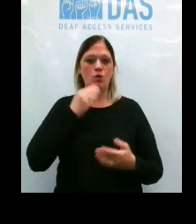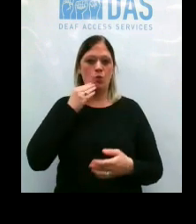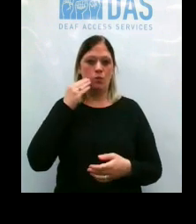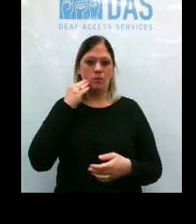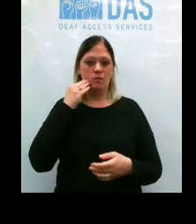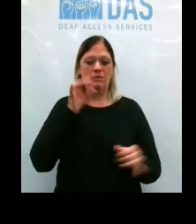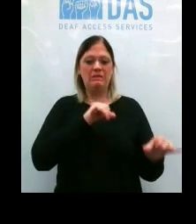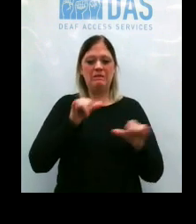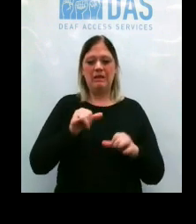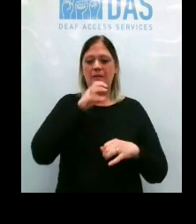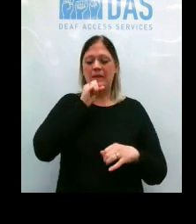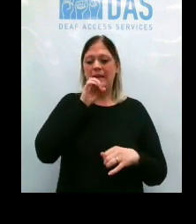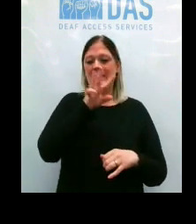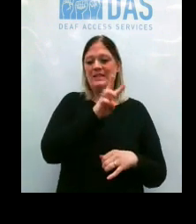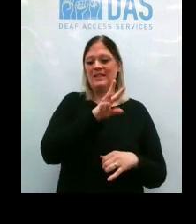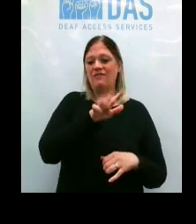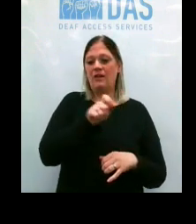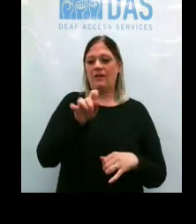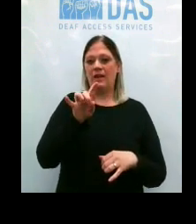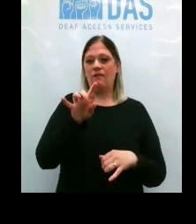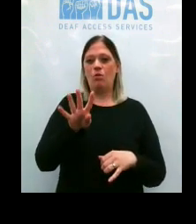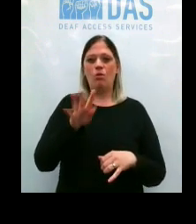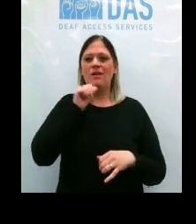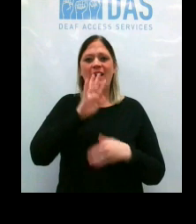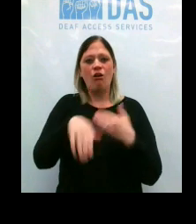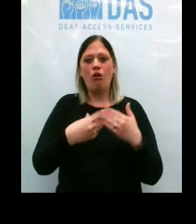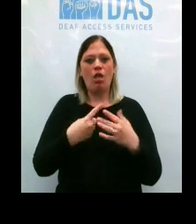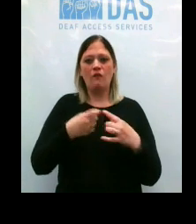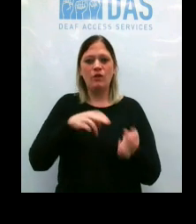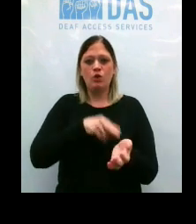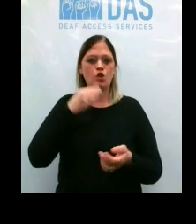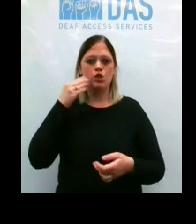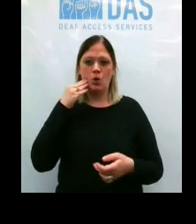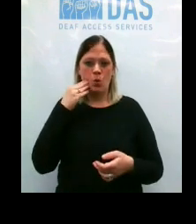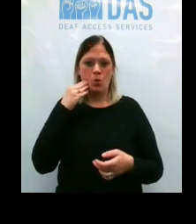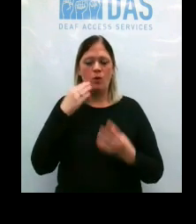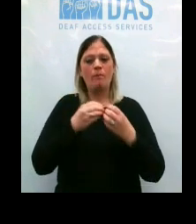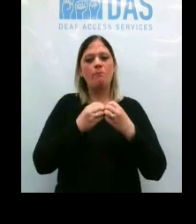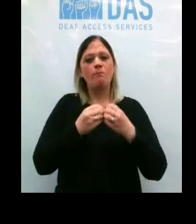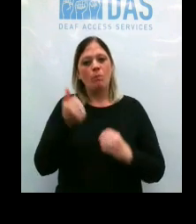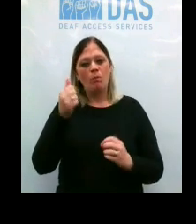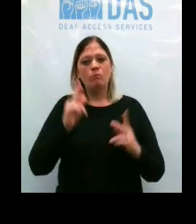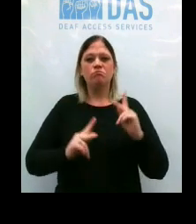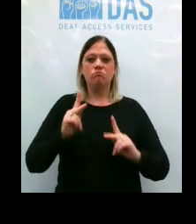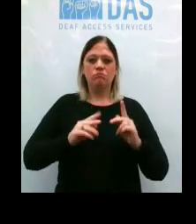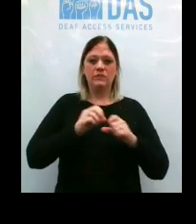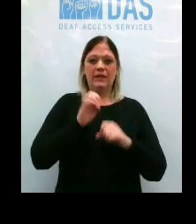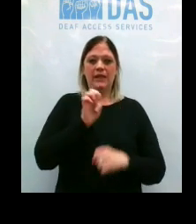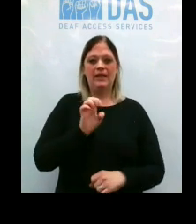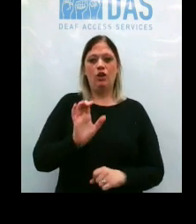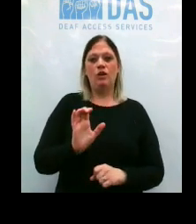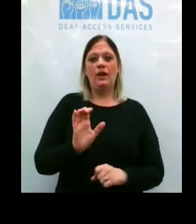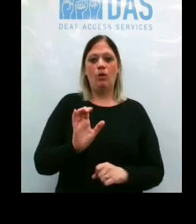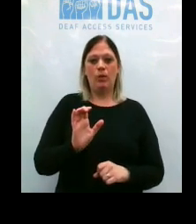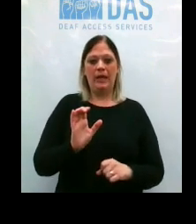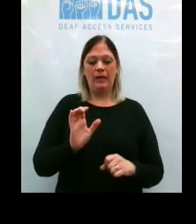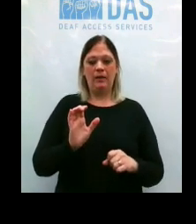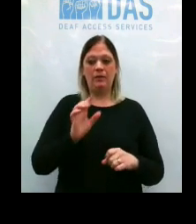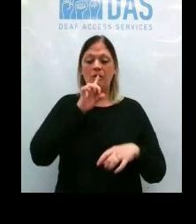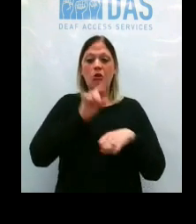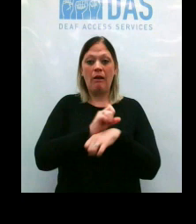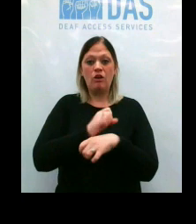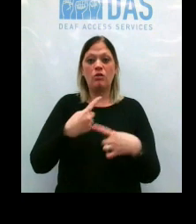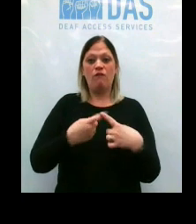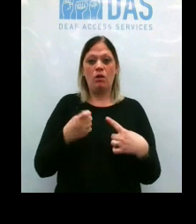the 65 to 84 category. Not all those individuals are coming from a nursing home. So there's a majority of individuals in Erie County that actually are coming